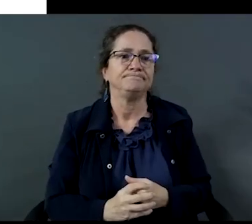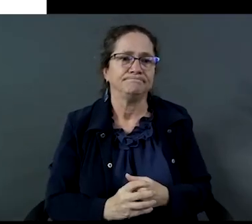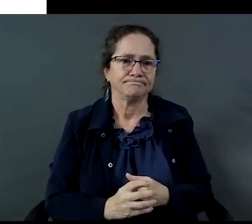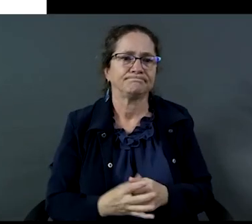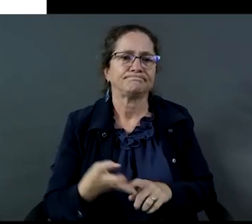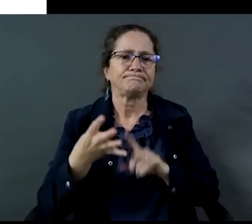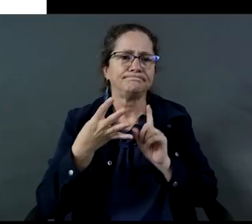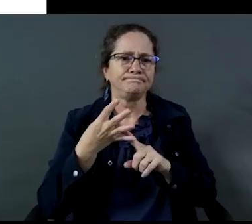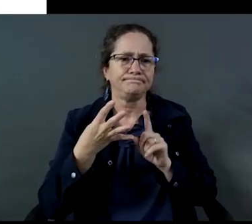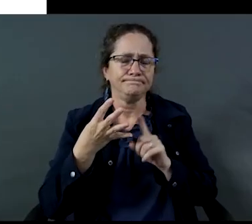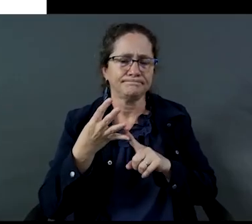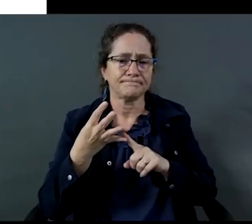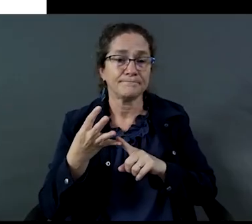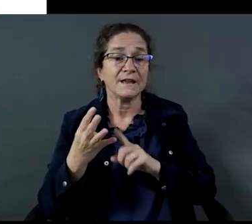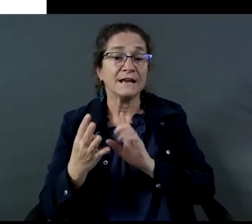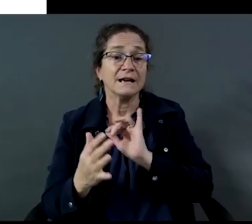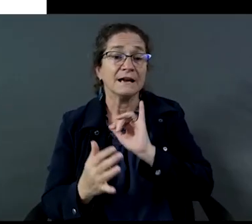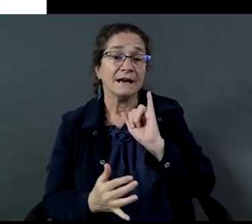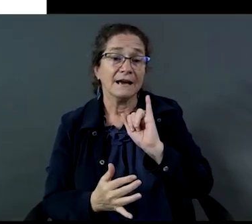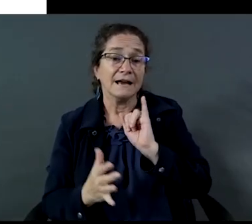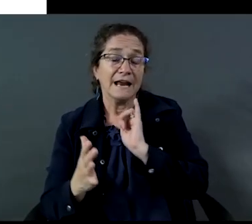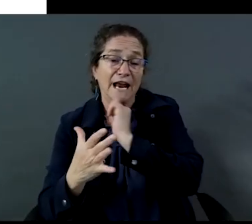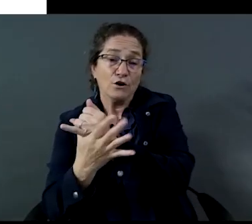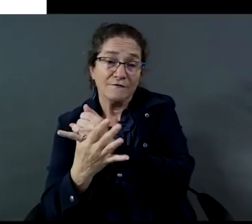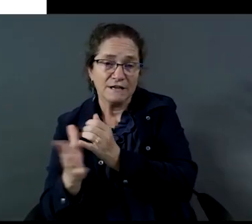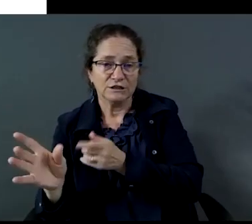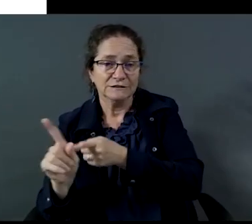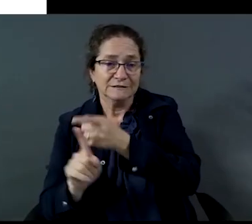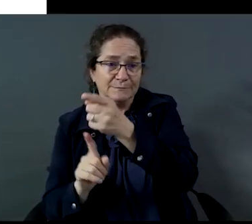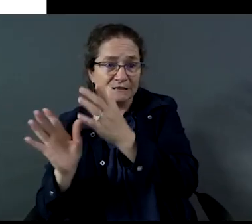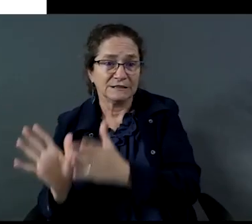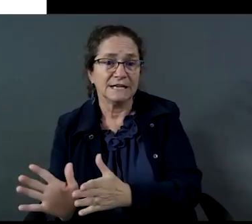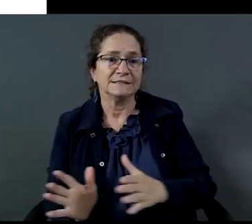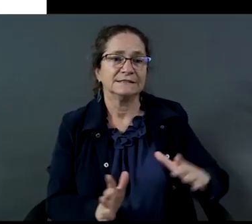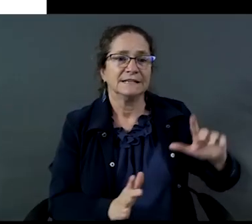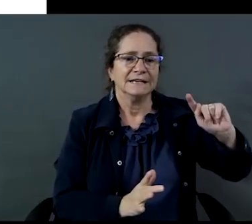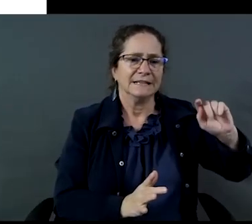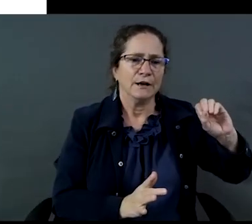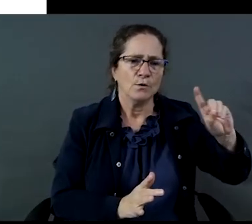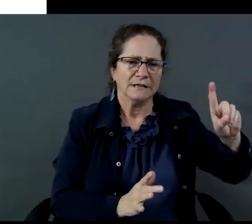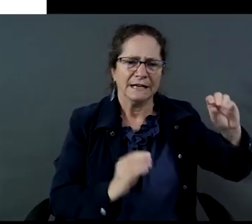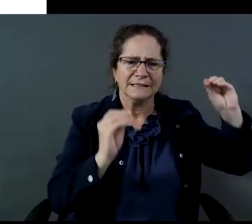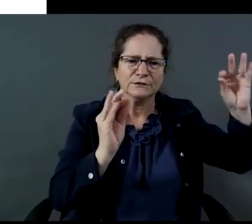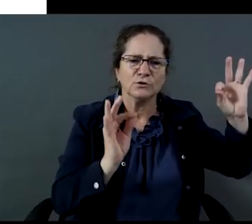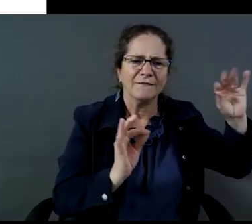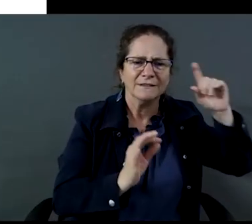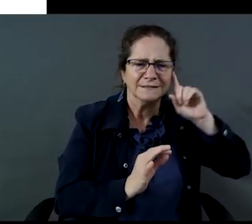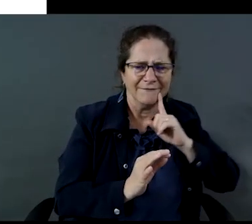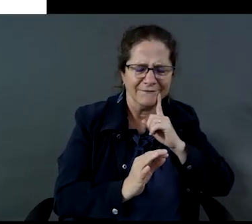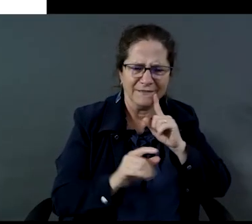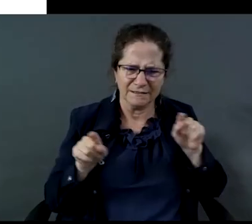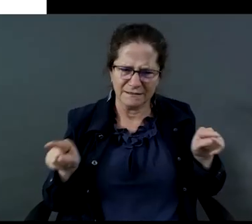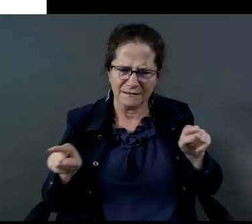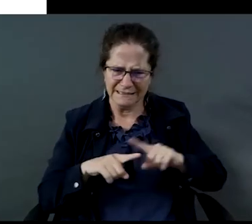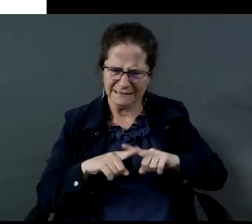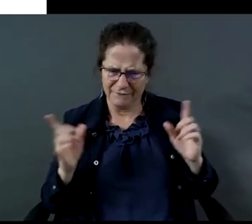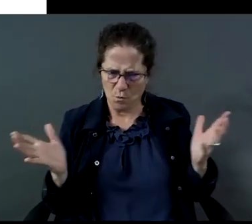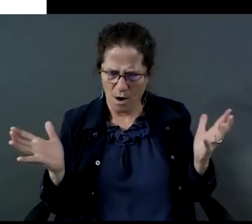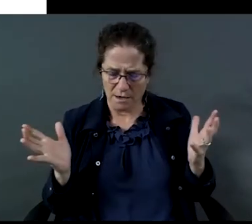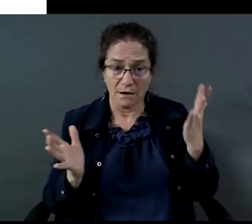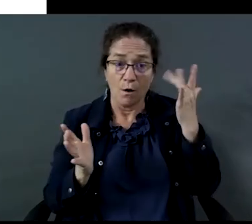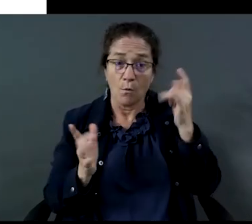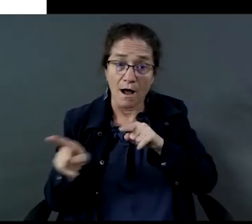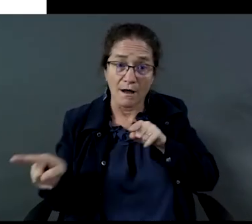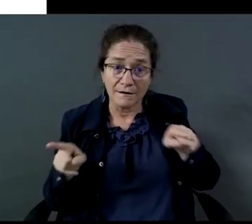What is the difference between an intervention specialist and a teacher for the deaf and hard of hearing? Why would you want both individuals at the table? And both of them